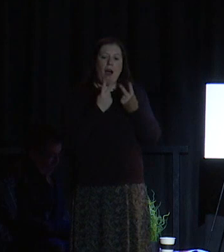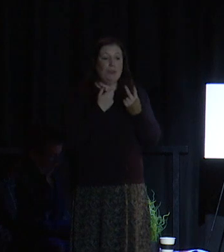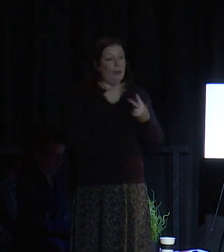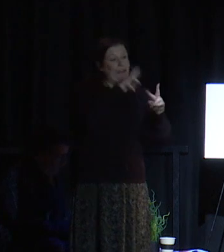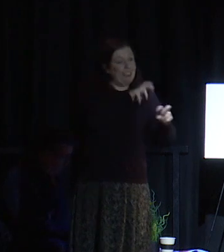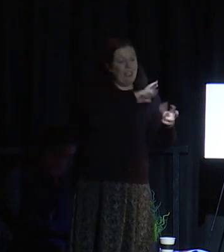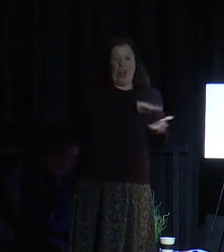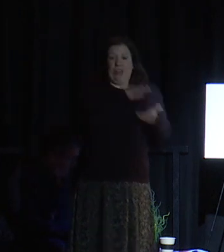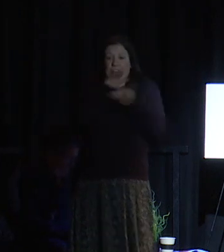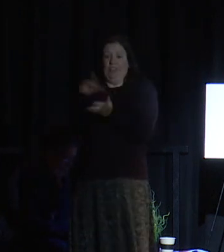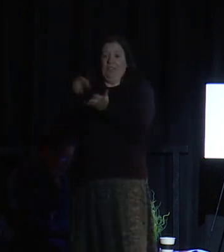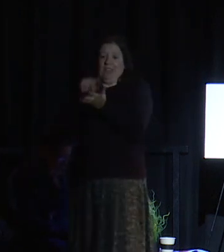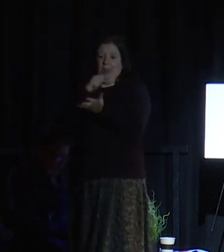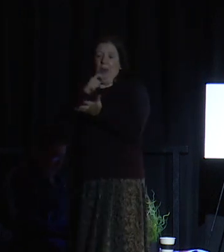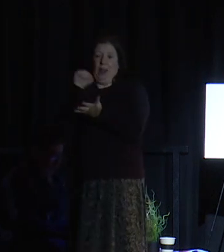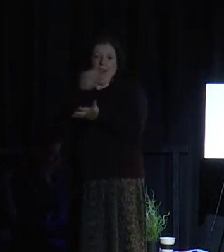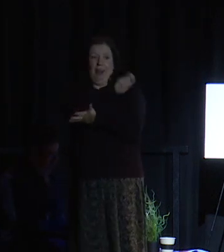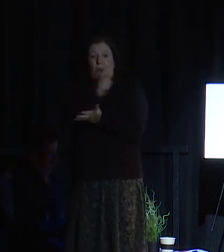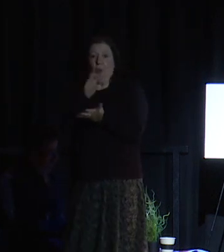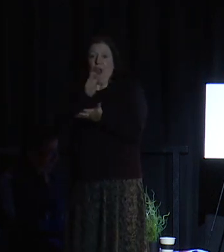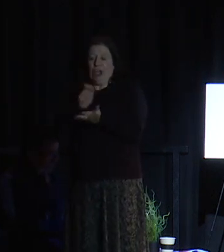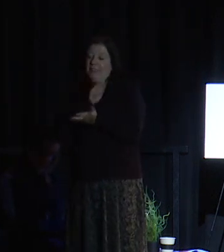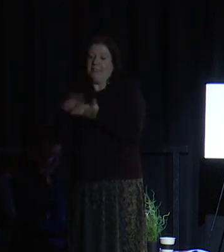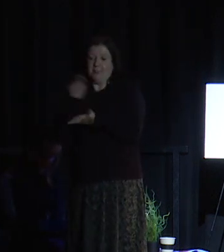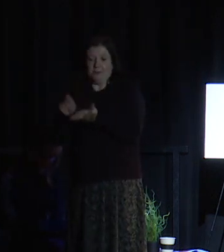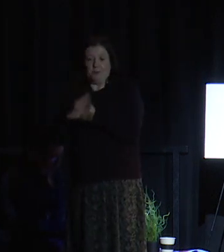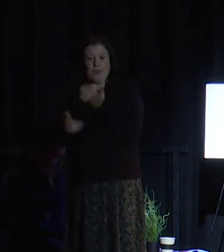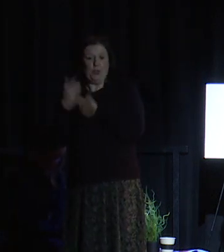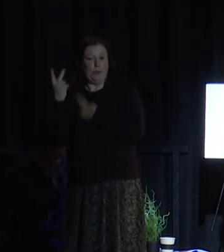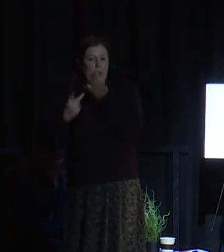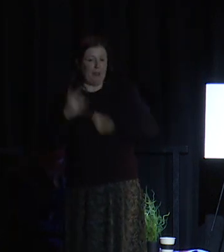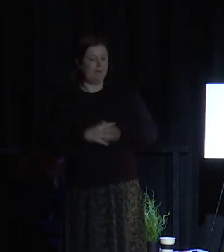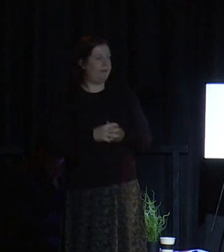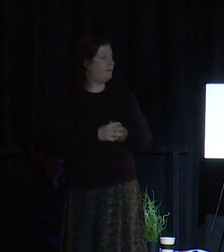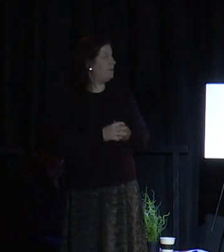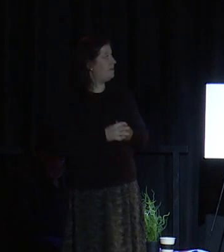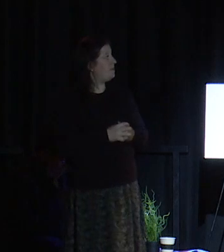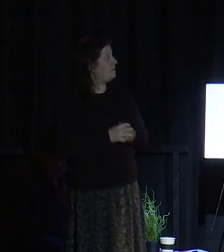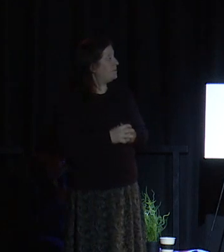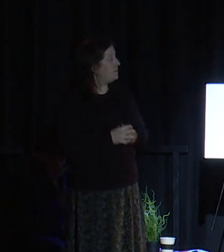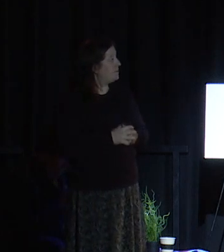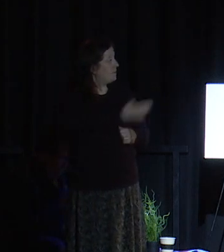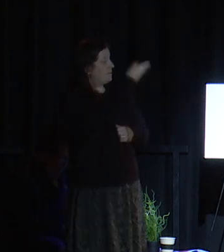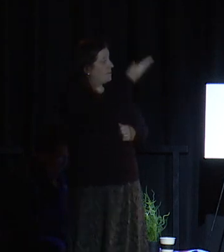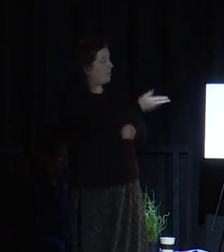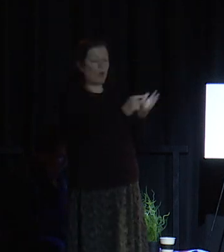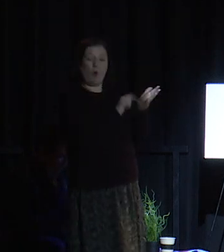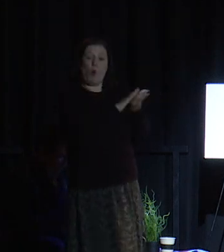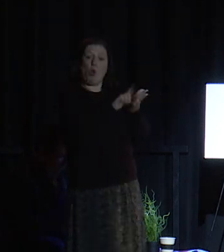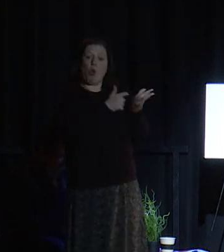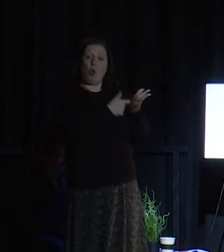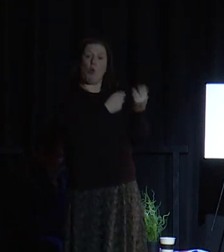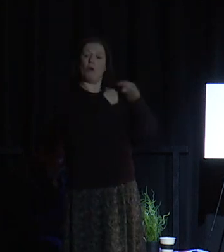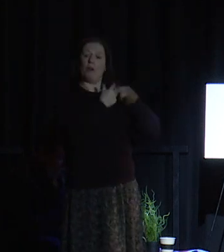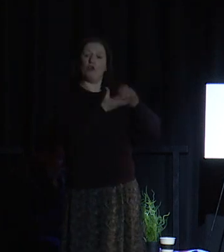done with people, so incorporating their words and songs into a new piece. Thor is going to work with our recordings